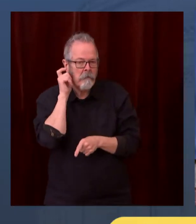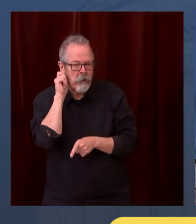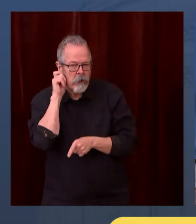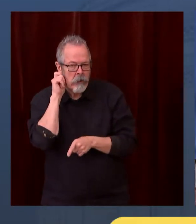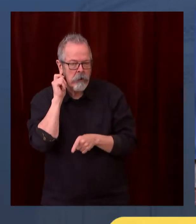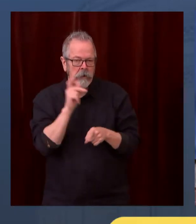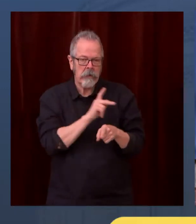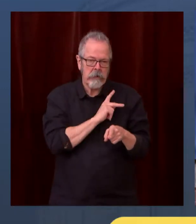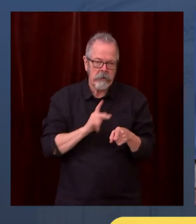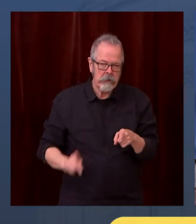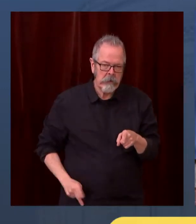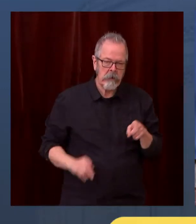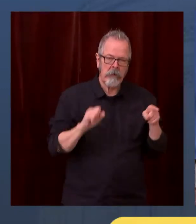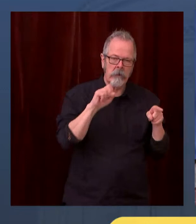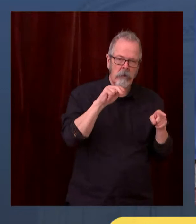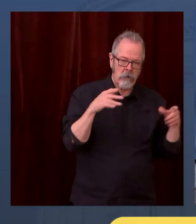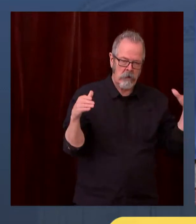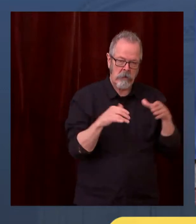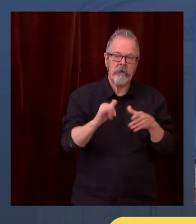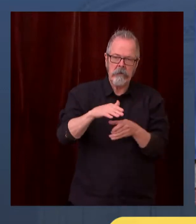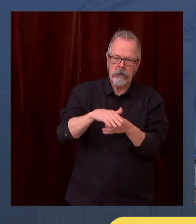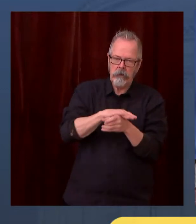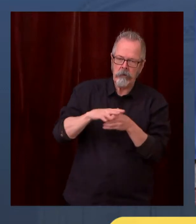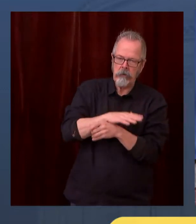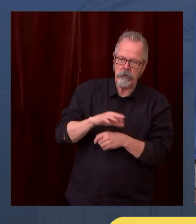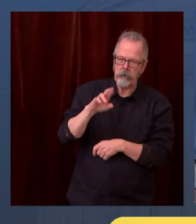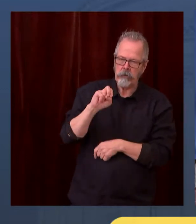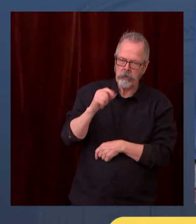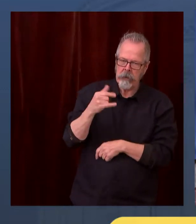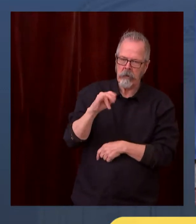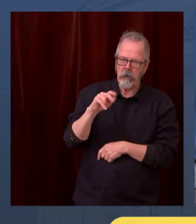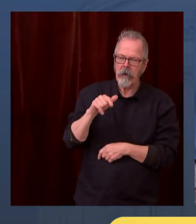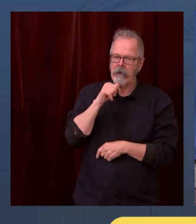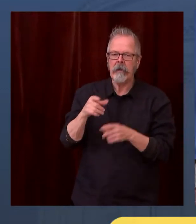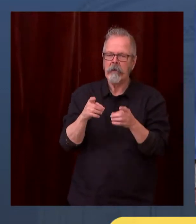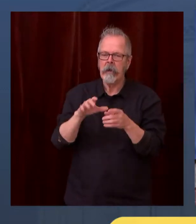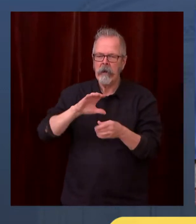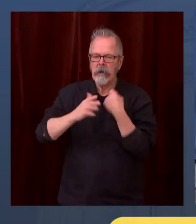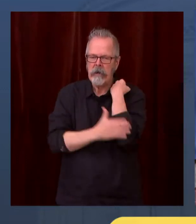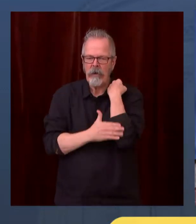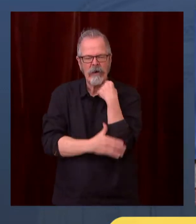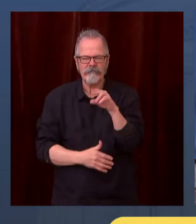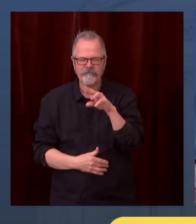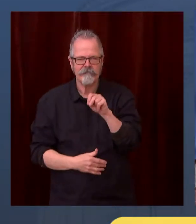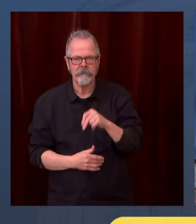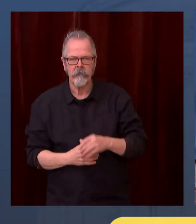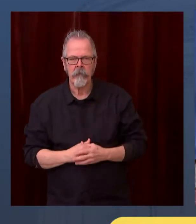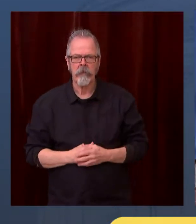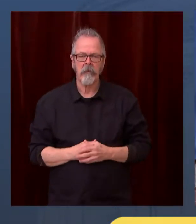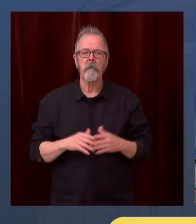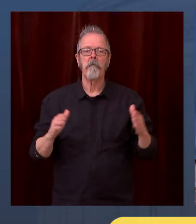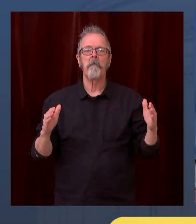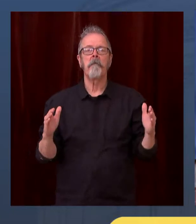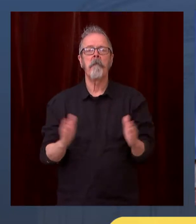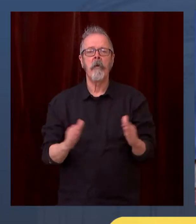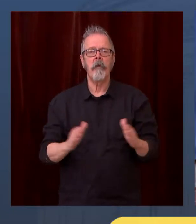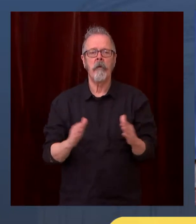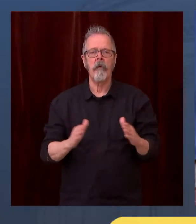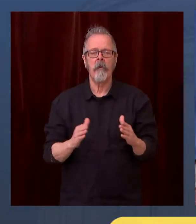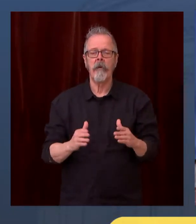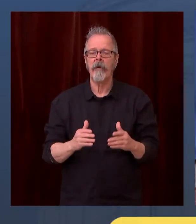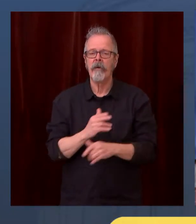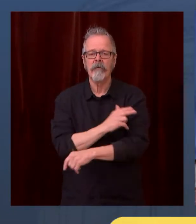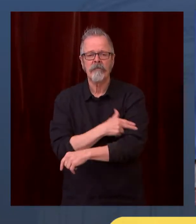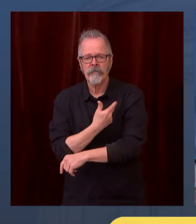number one. Number two is that when the smaller units that you choose to make these